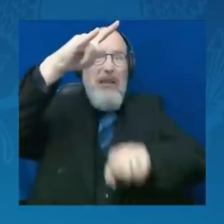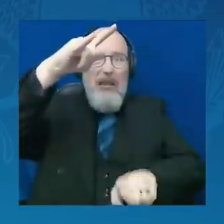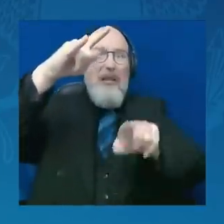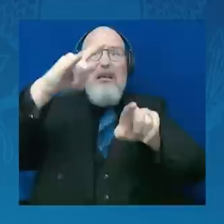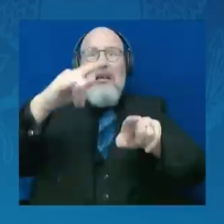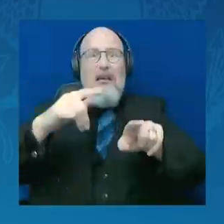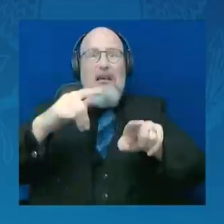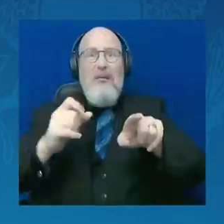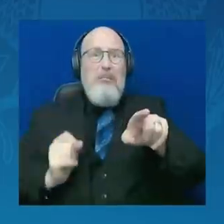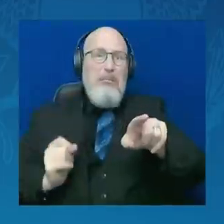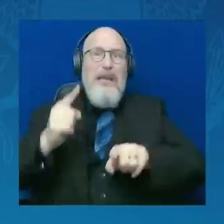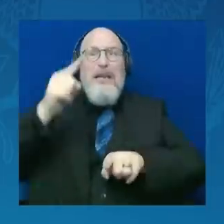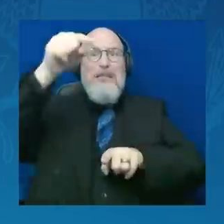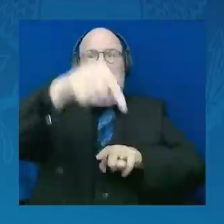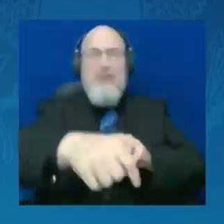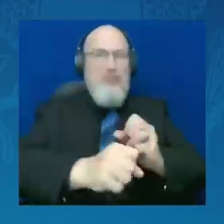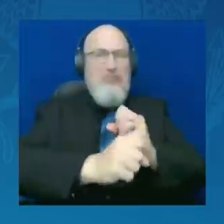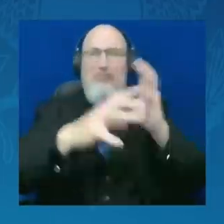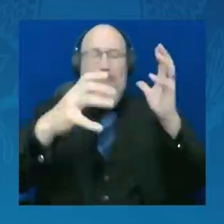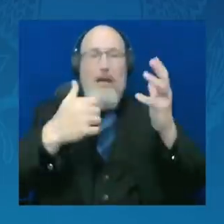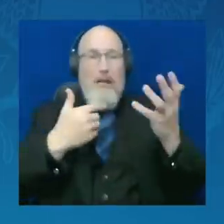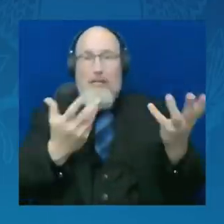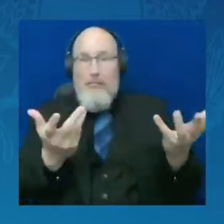in an unprovoked, unjustified war,